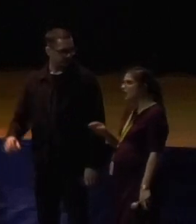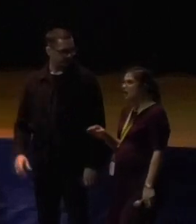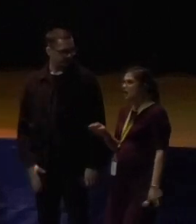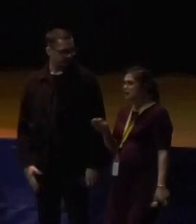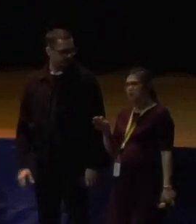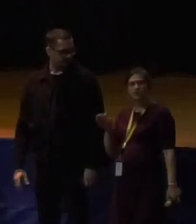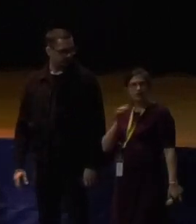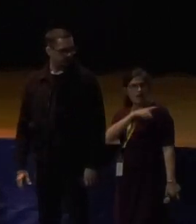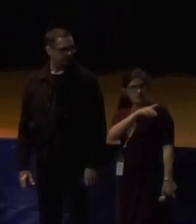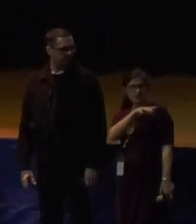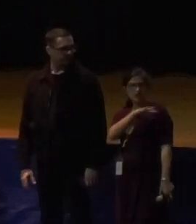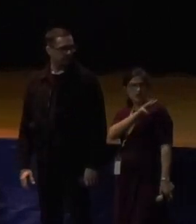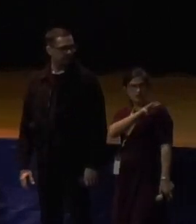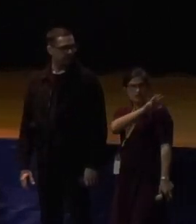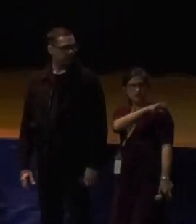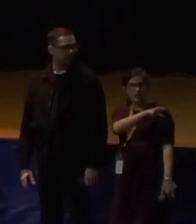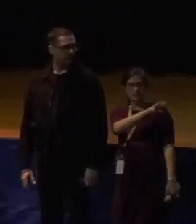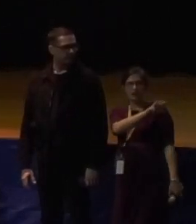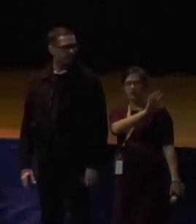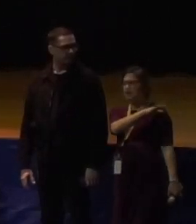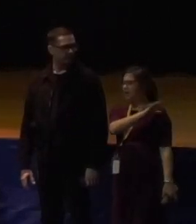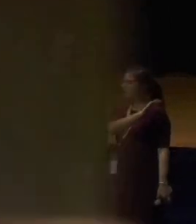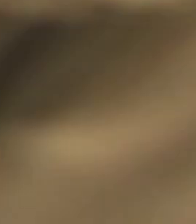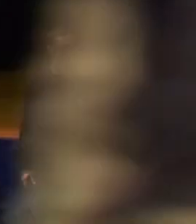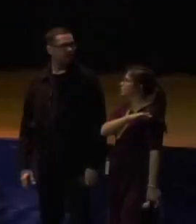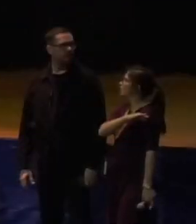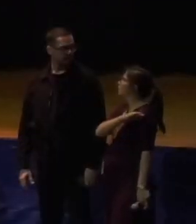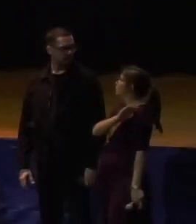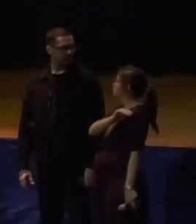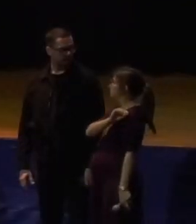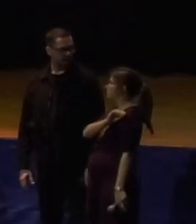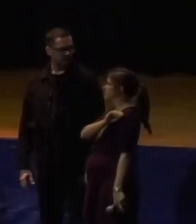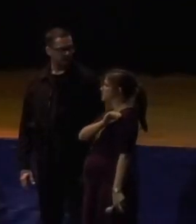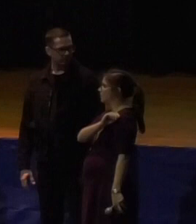We are. I mean, something sort of kind of planning out.